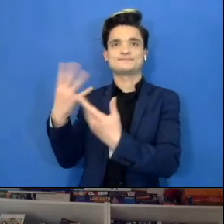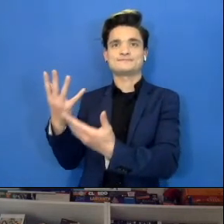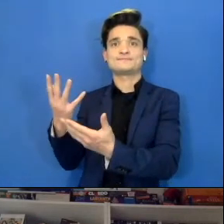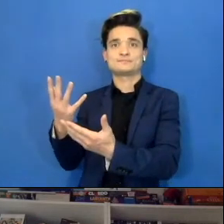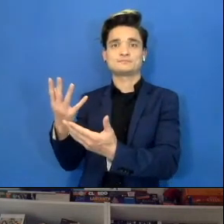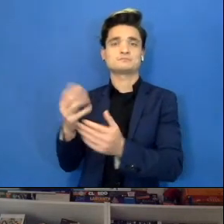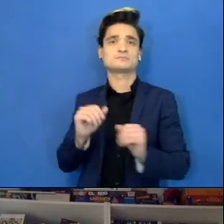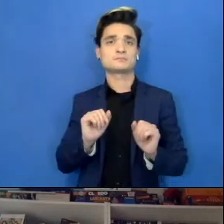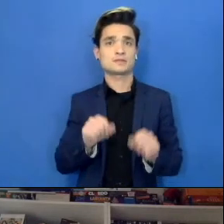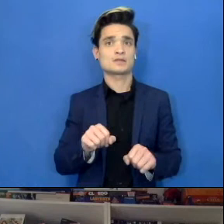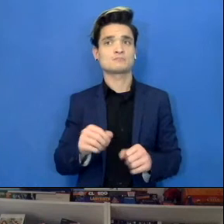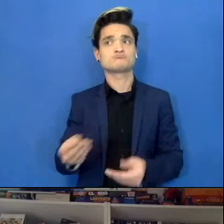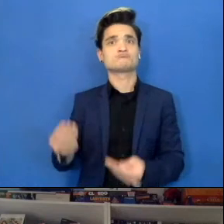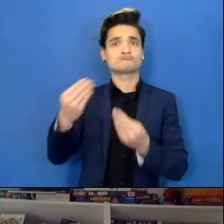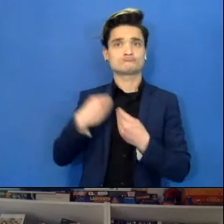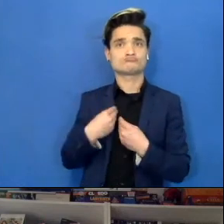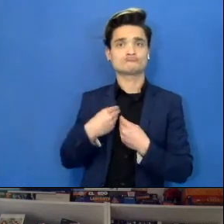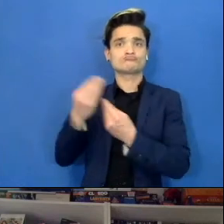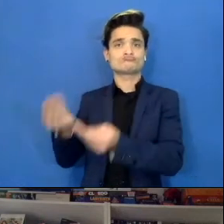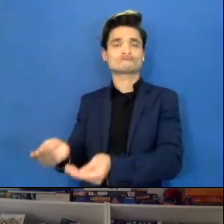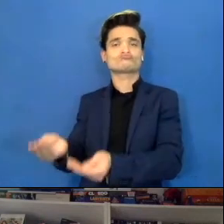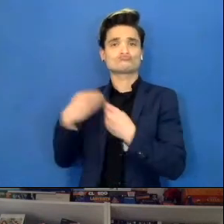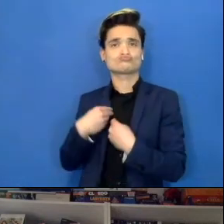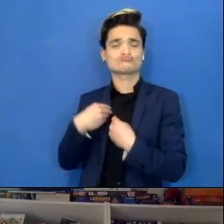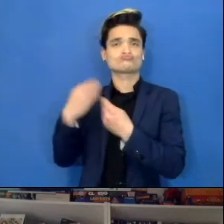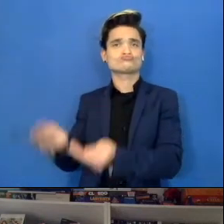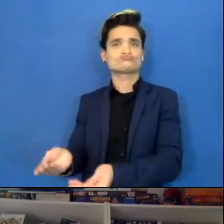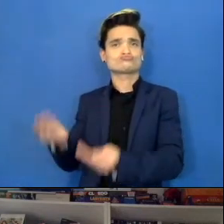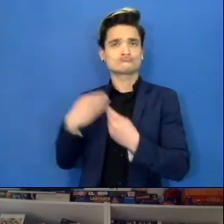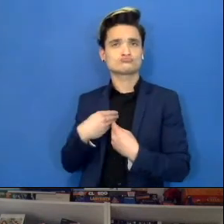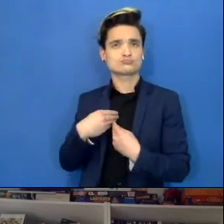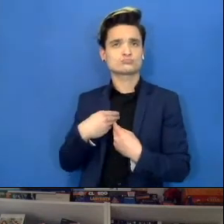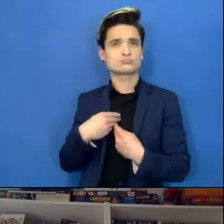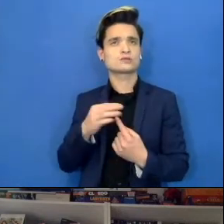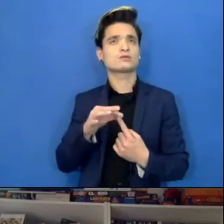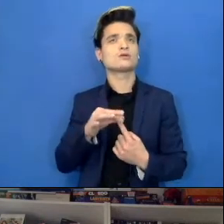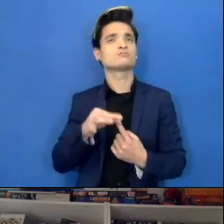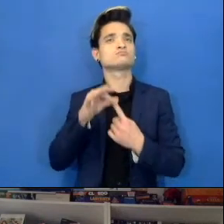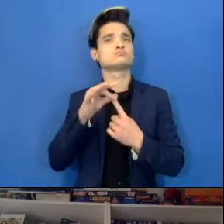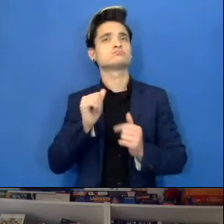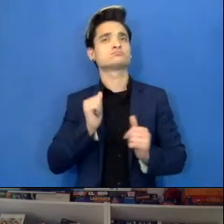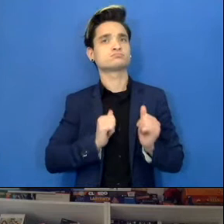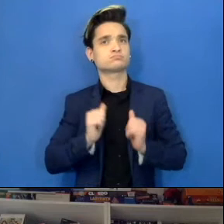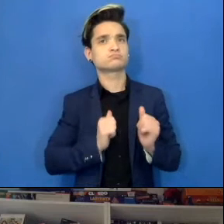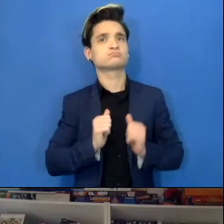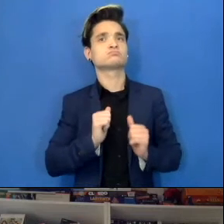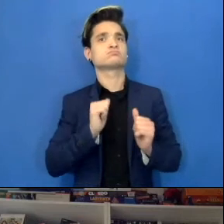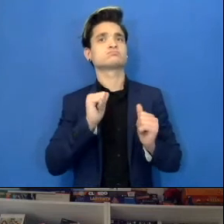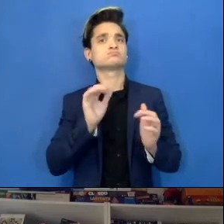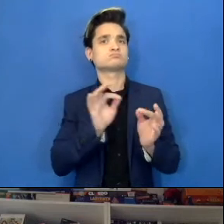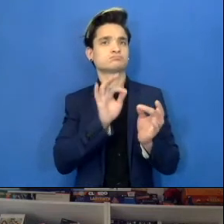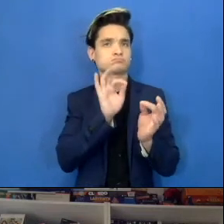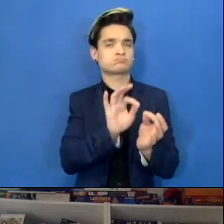informed, enthusiastic, and specific. So let me just go through them again. When I give consent for